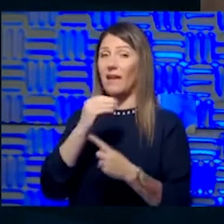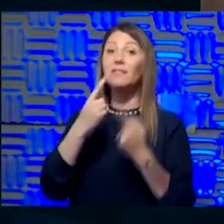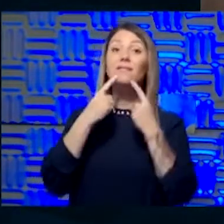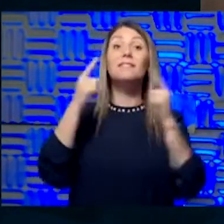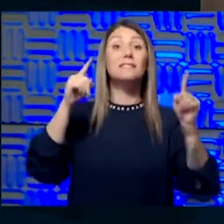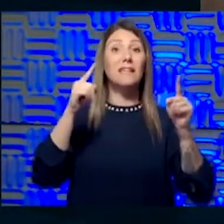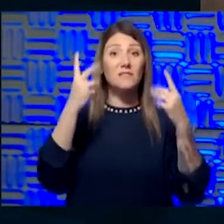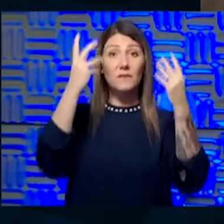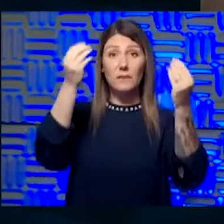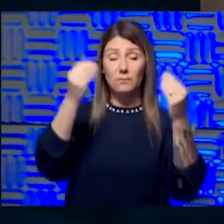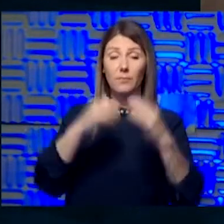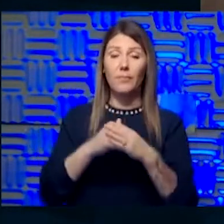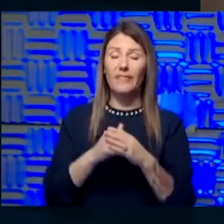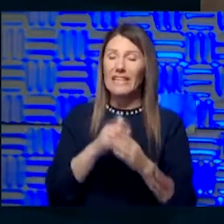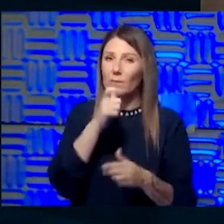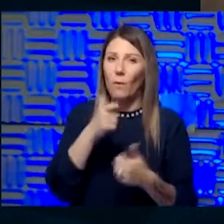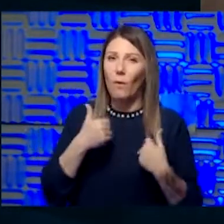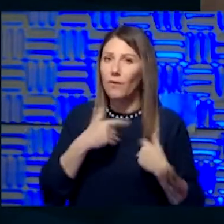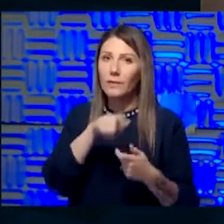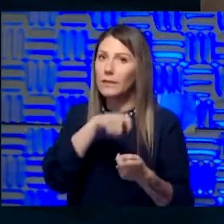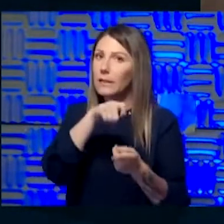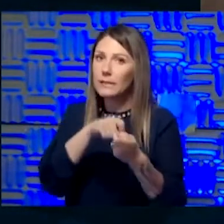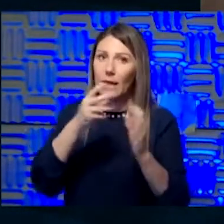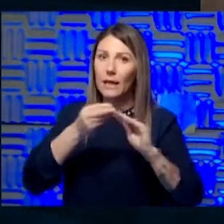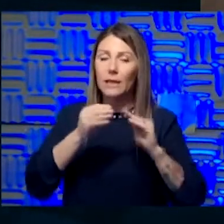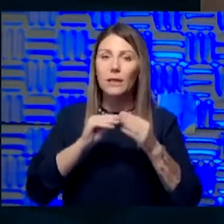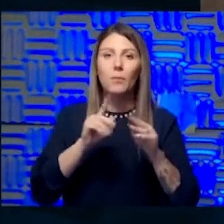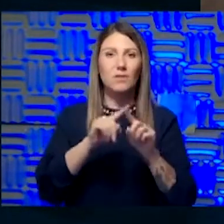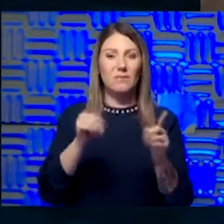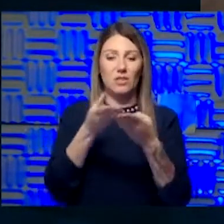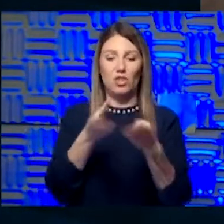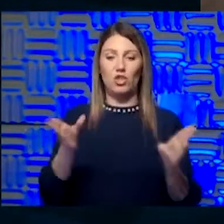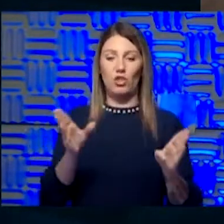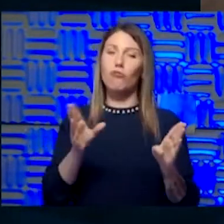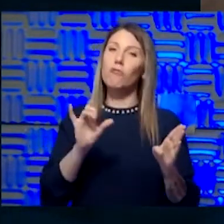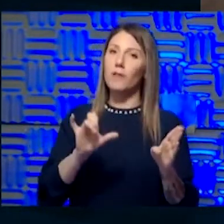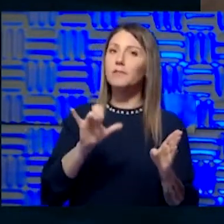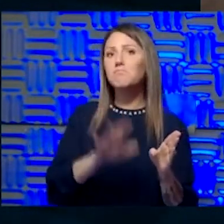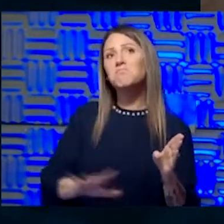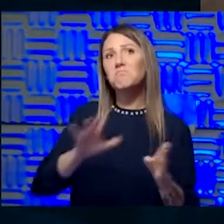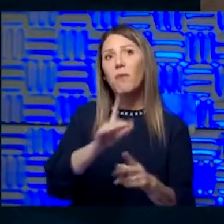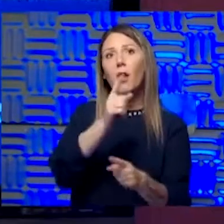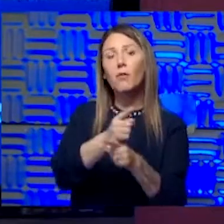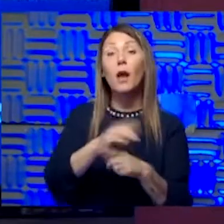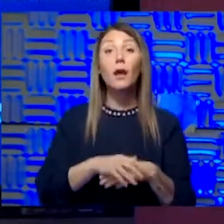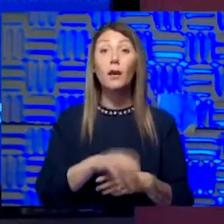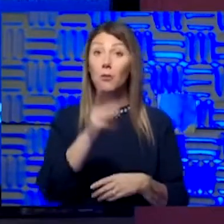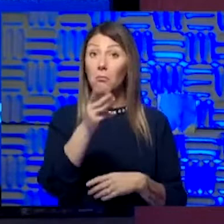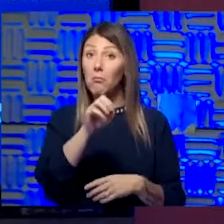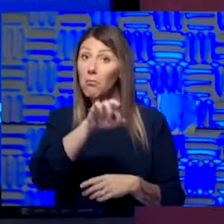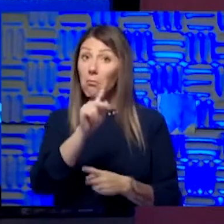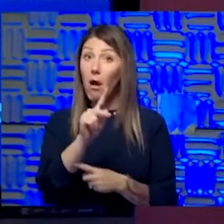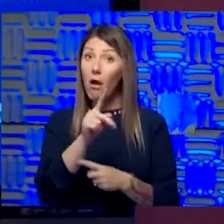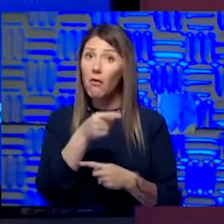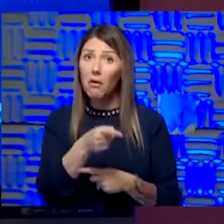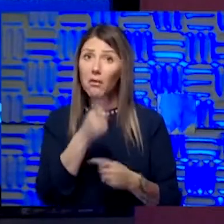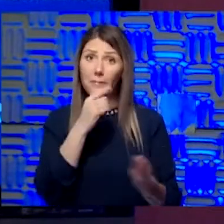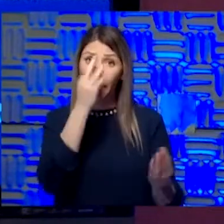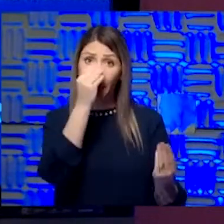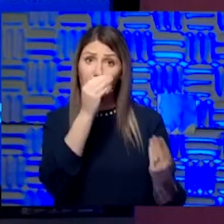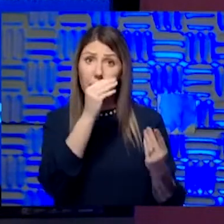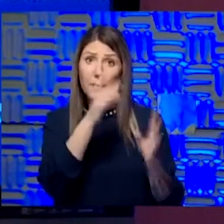those exact figures, but that's the generally I think that's about right. And Mark or Raghu, any thoughts about